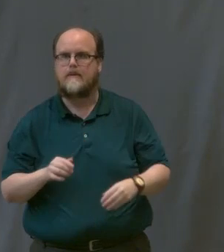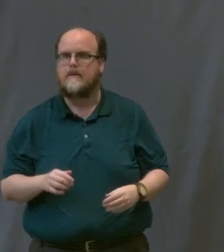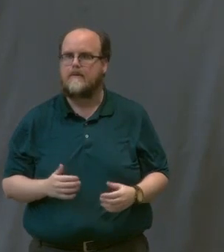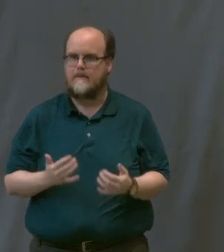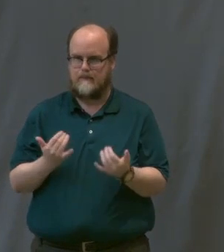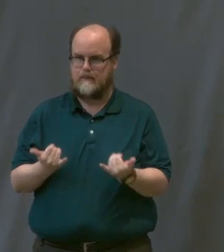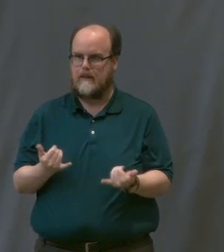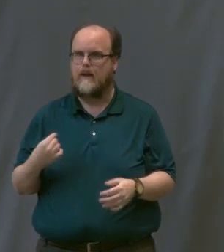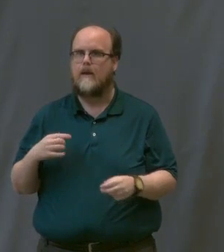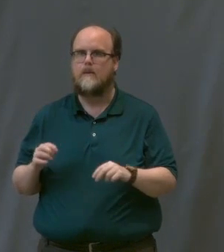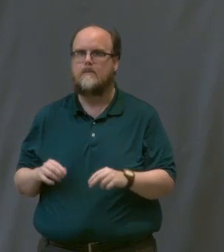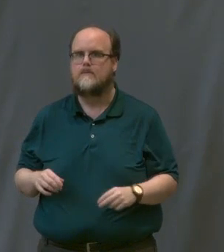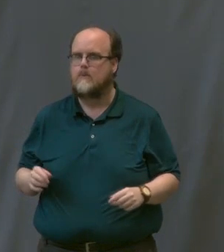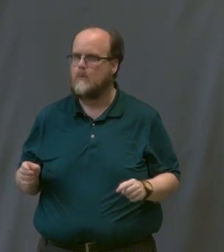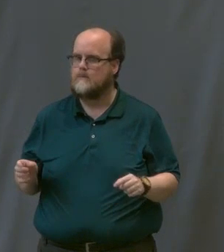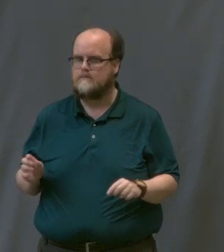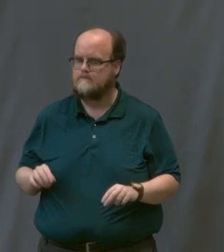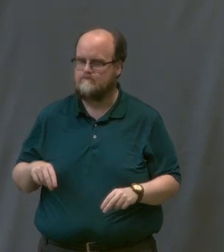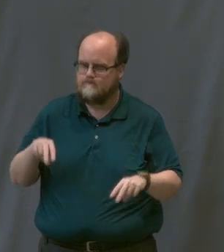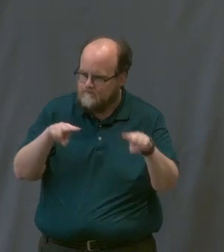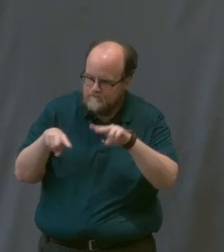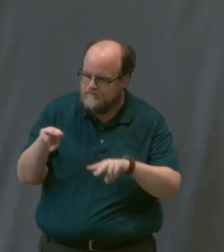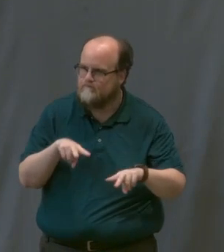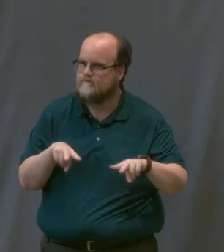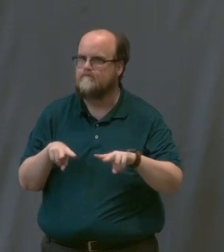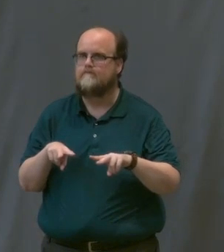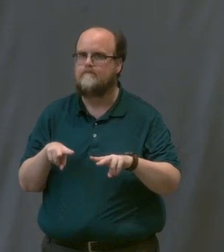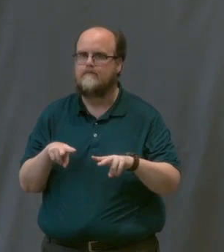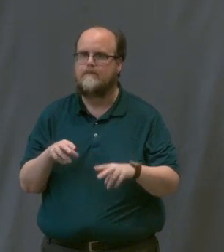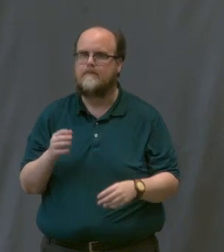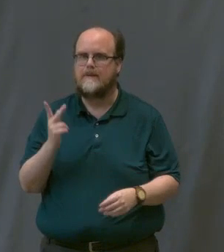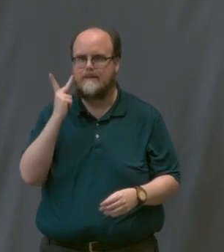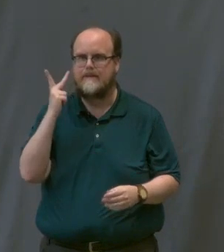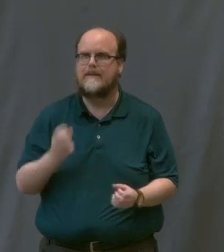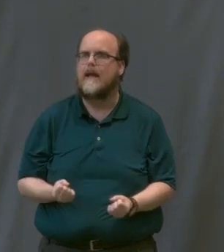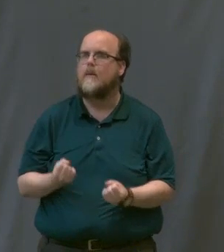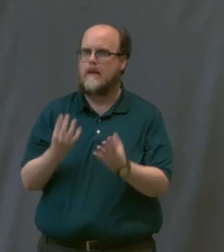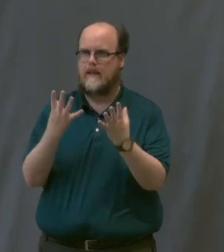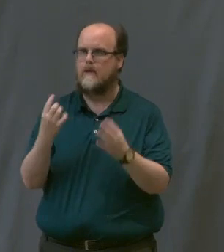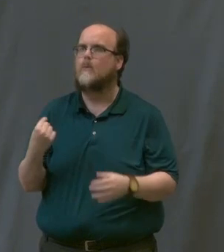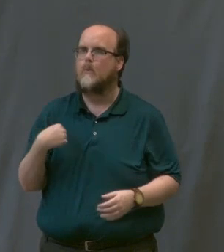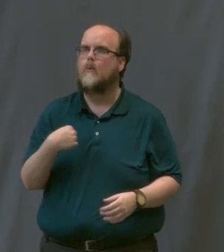afternoon, I went through and started looking at them, at how many we're actually going to be able to cover.